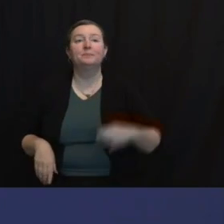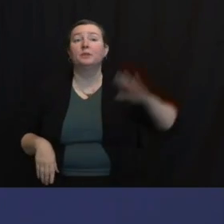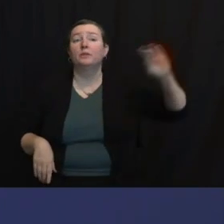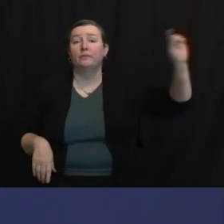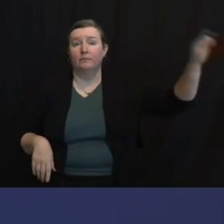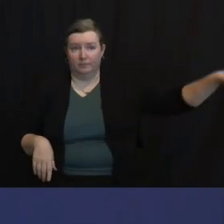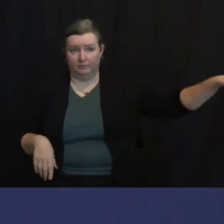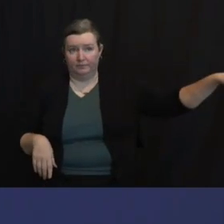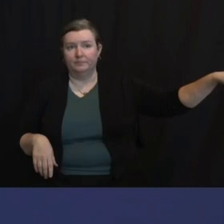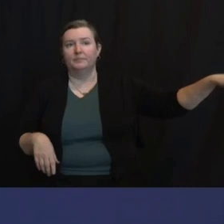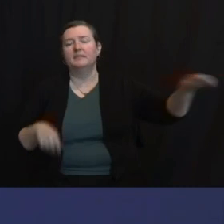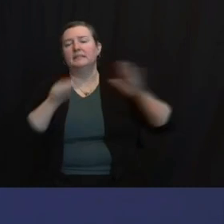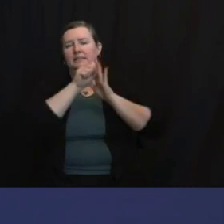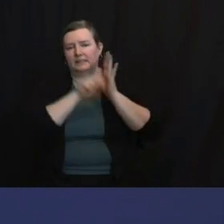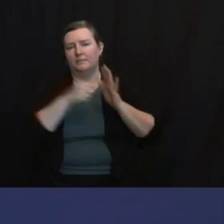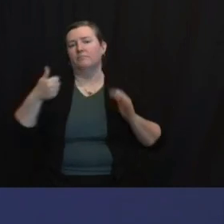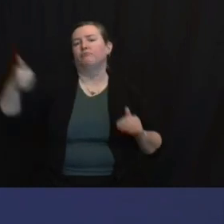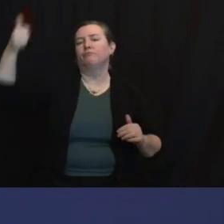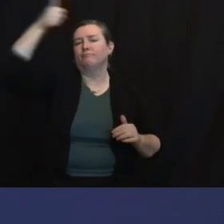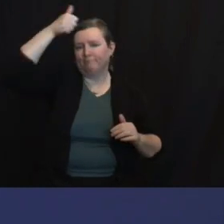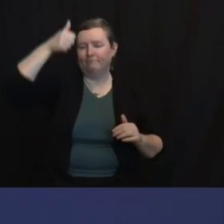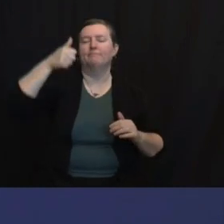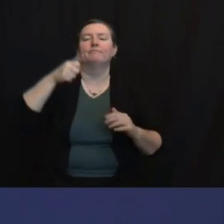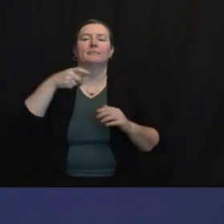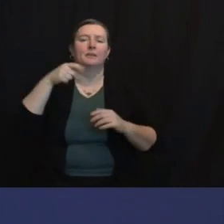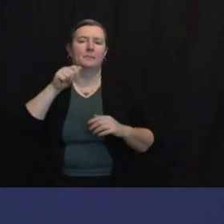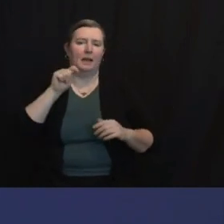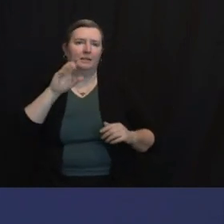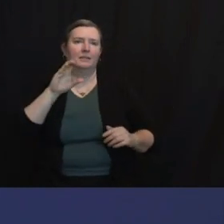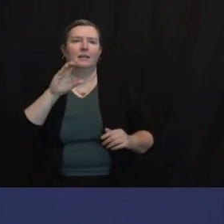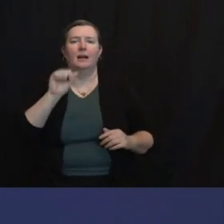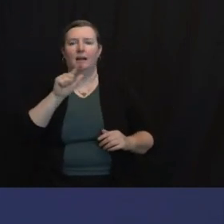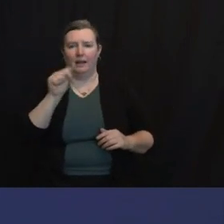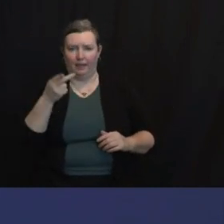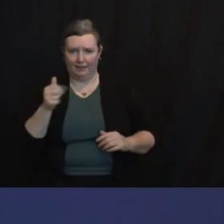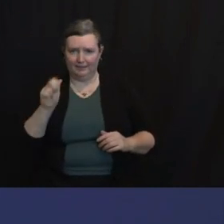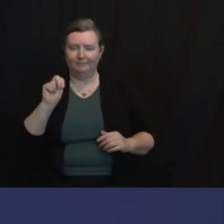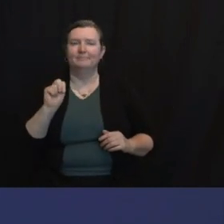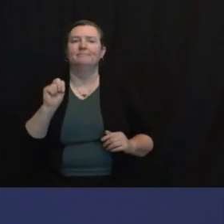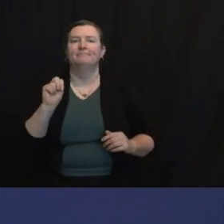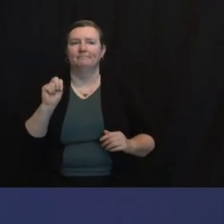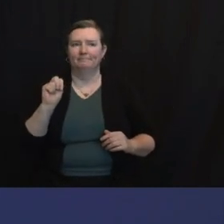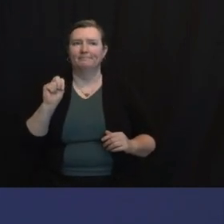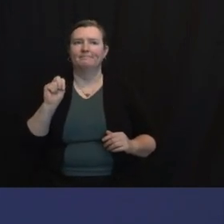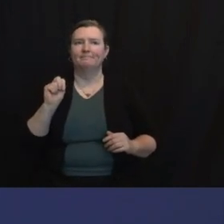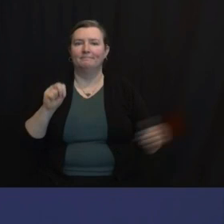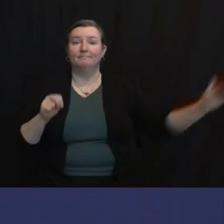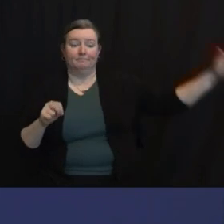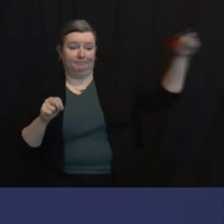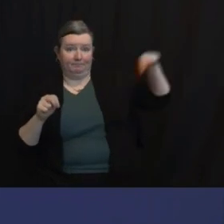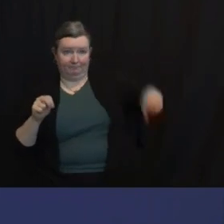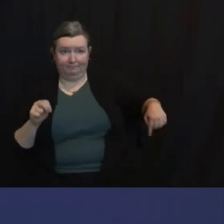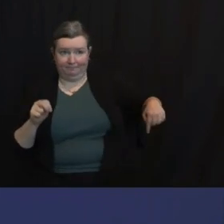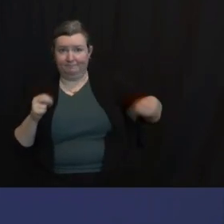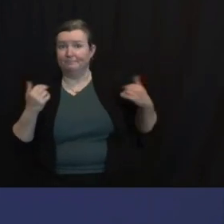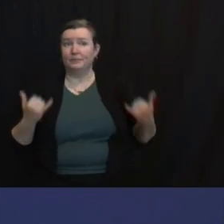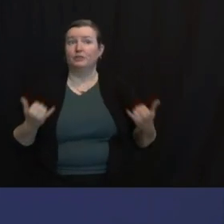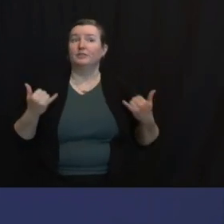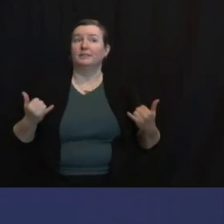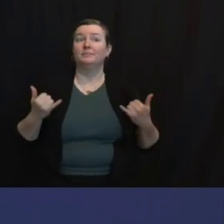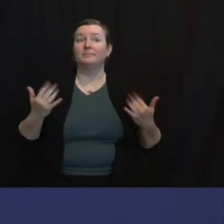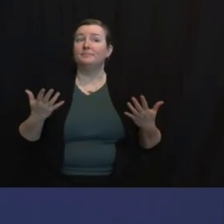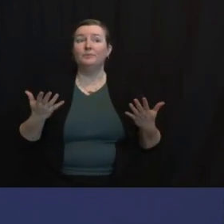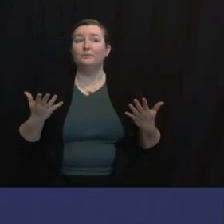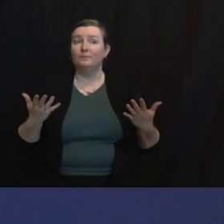needs no introduction, the Superintendent of the State Police, Colonel Pat Callahan. And today we are also joined to my left,